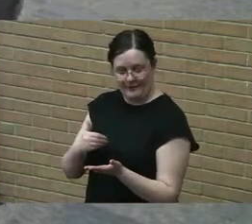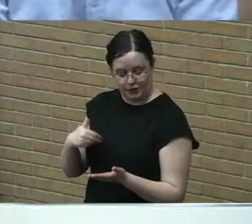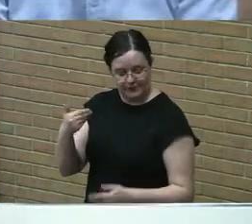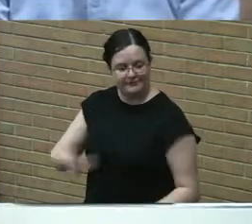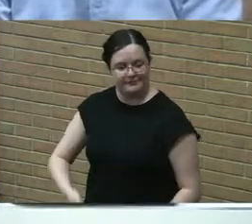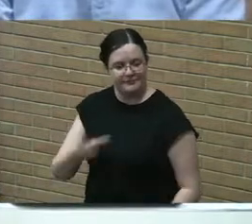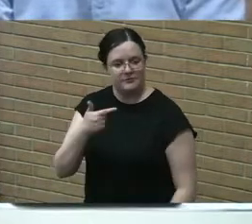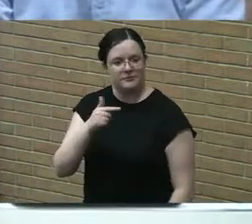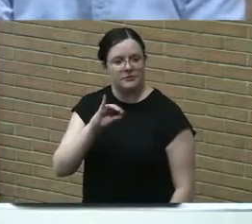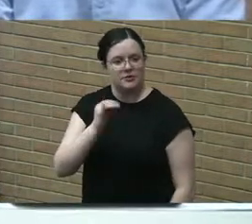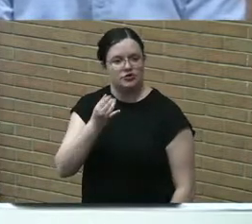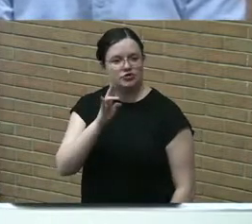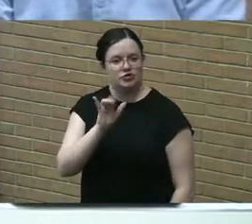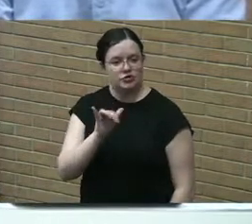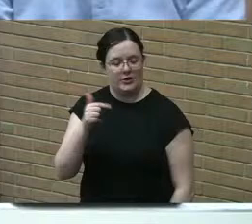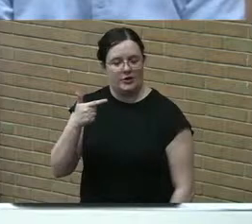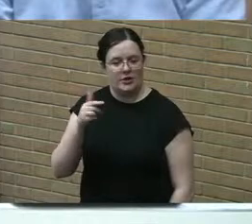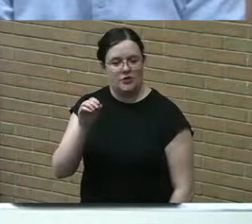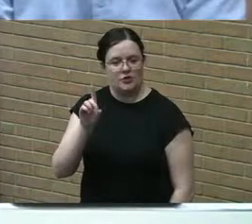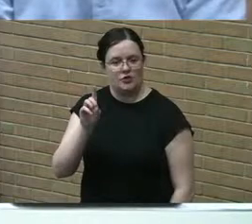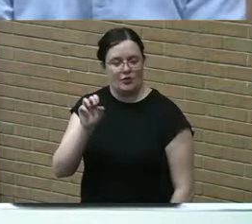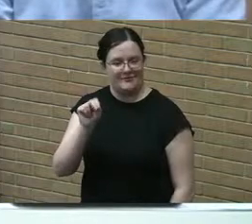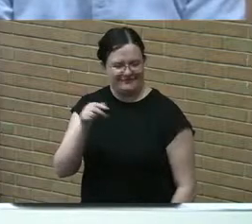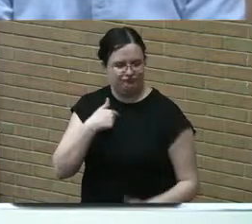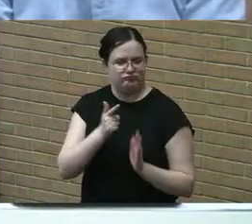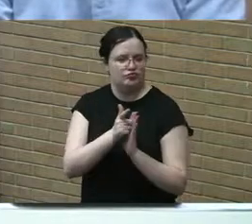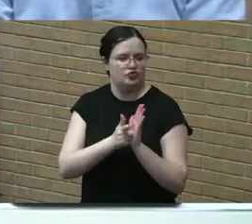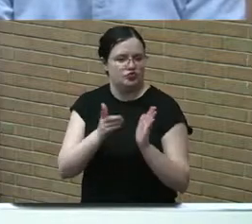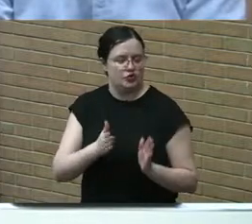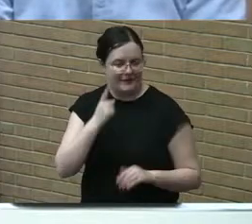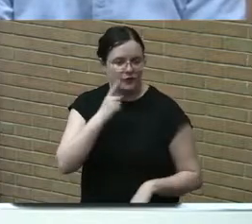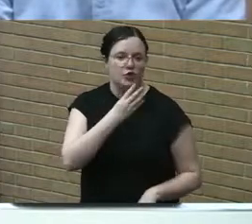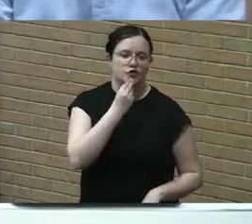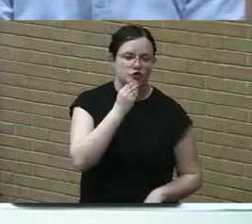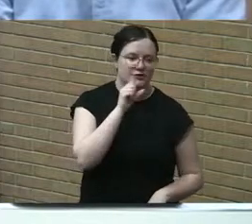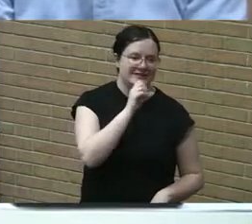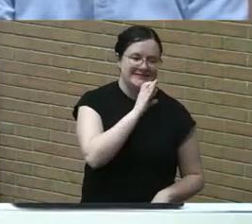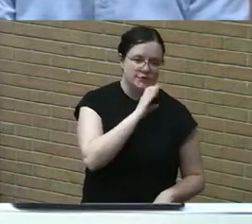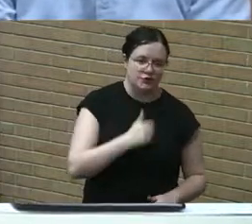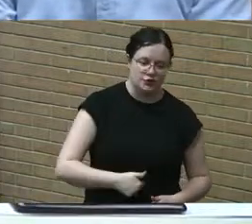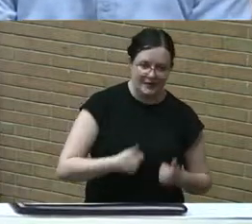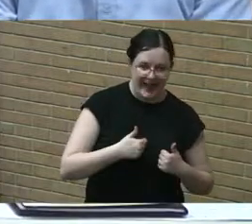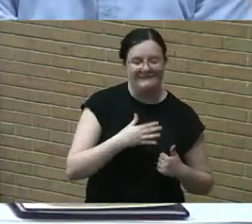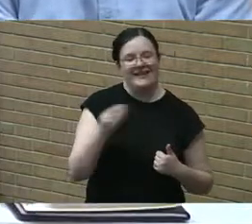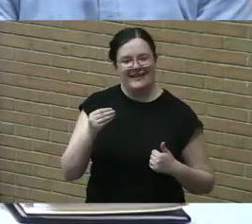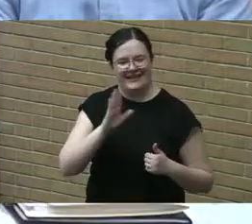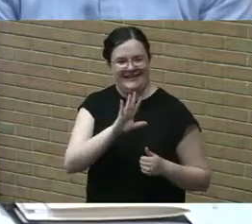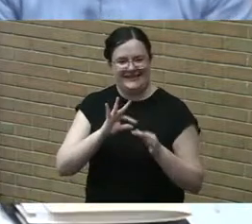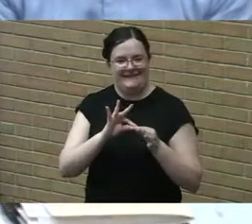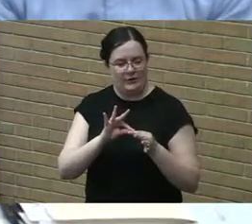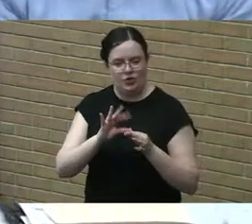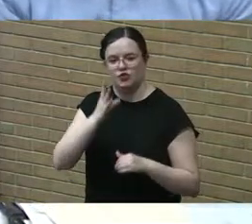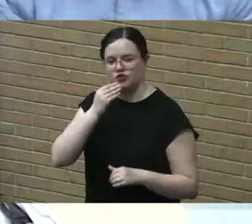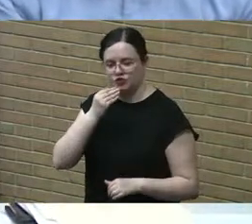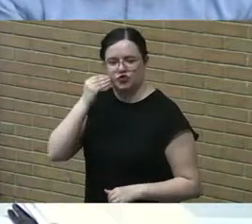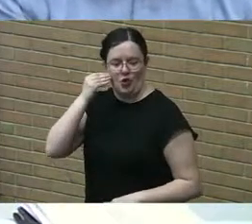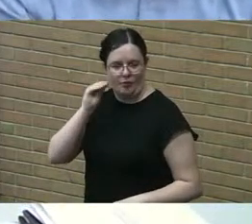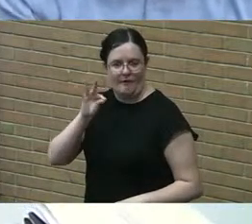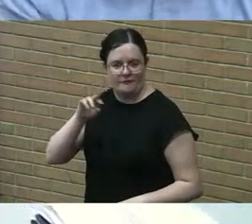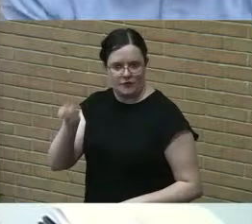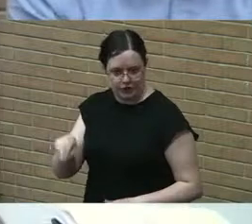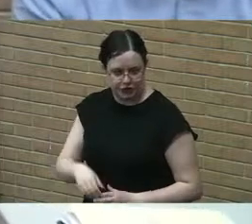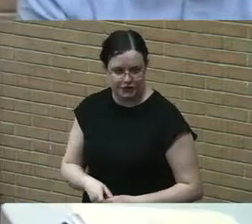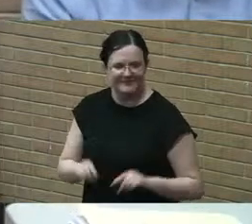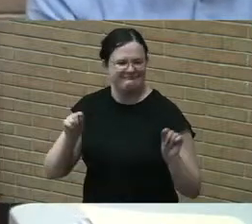attorney and agent for Jewish Senior Life and its affiliate, the Jewish Home of Rochester, who are the applicants